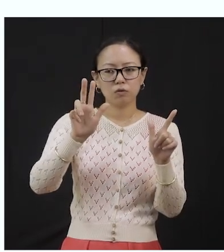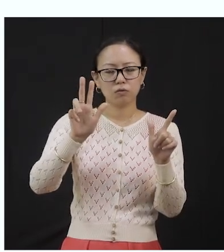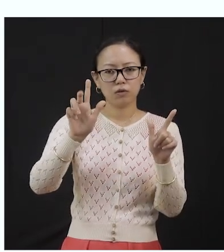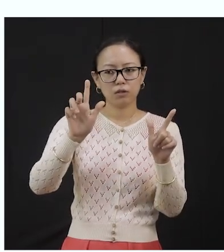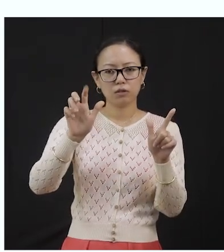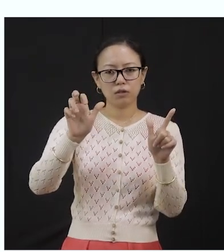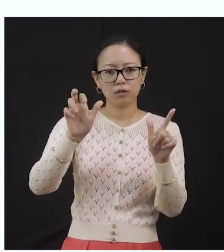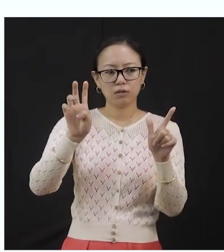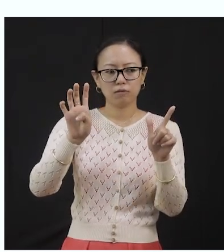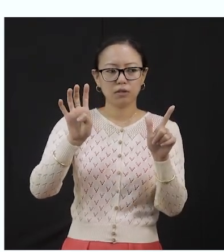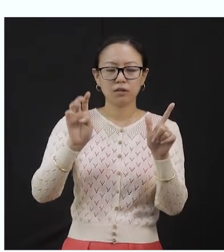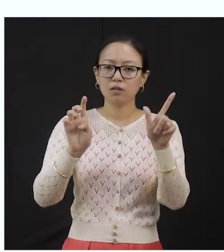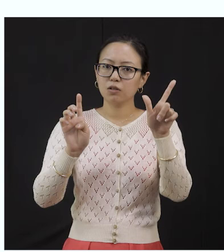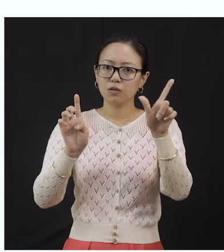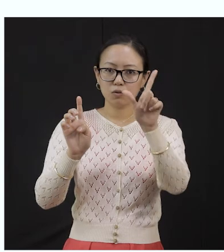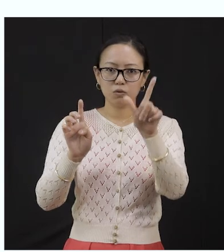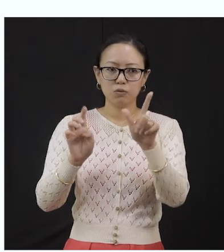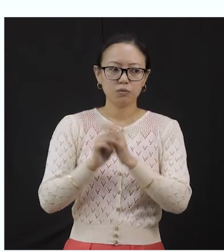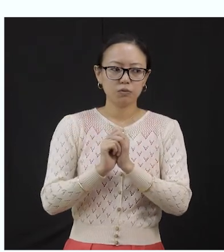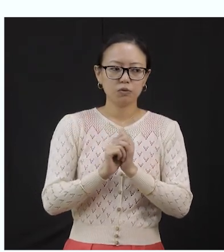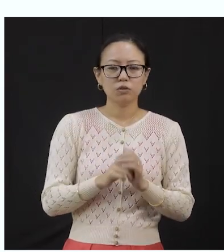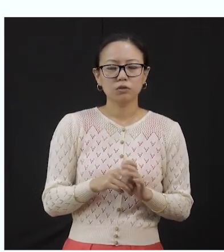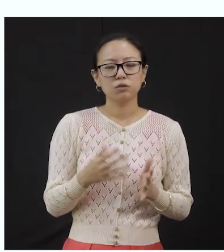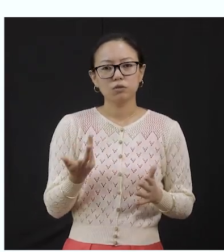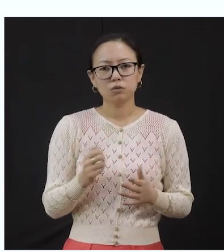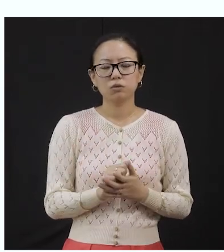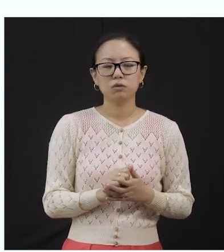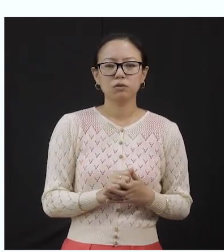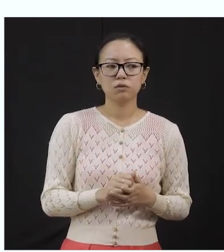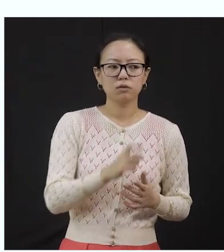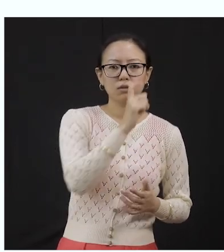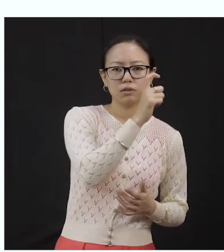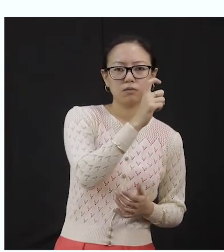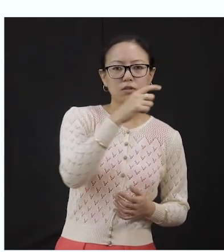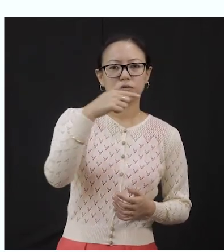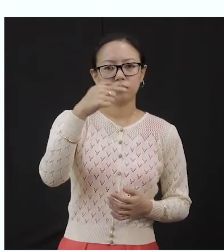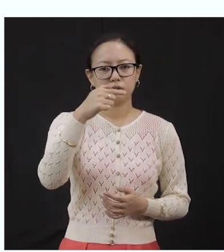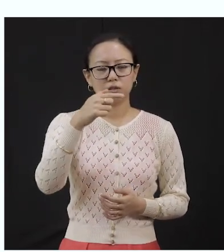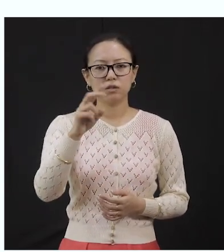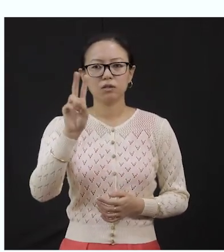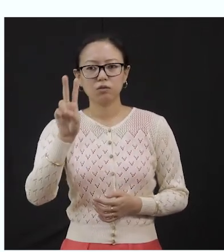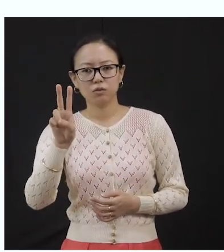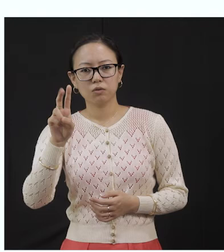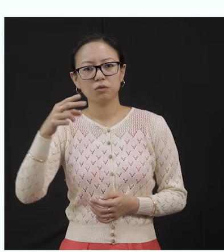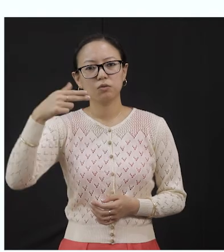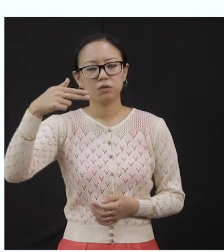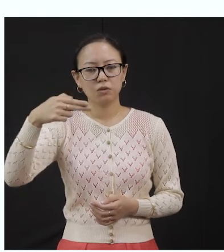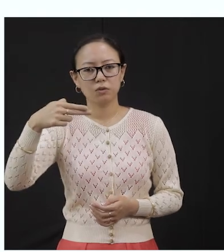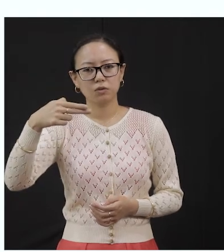what is the answer? Yes, 5. That is 7 minus 2 is equal